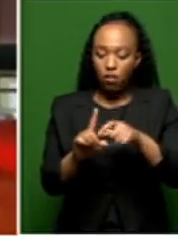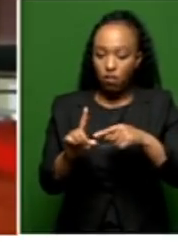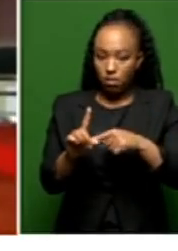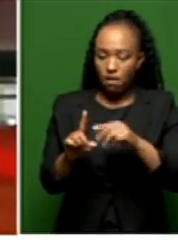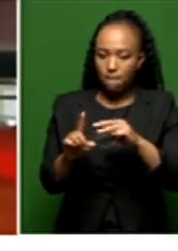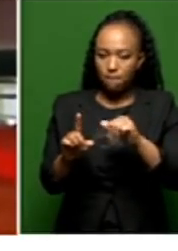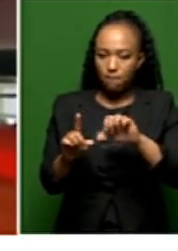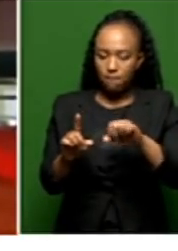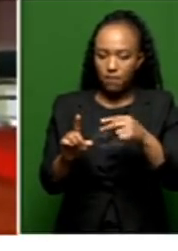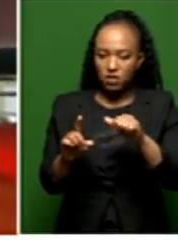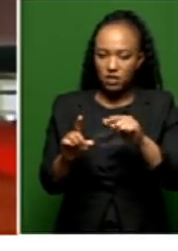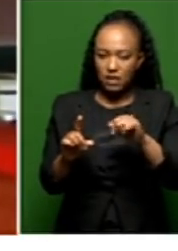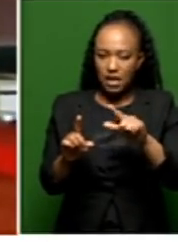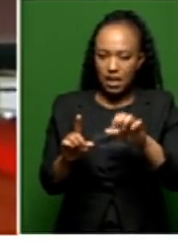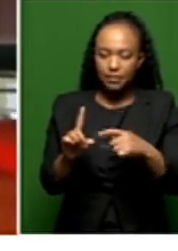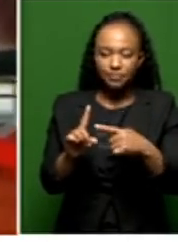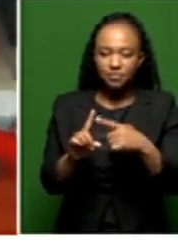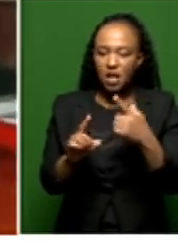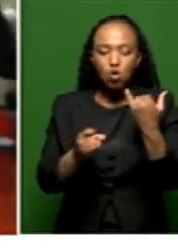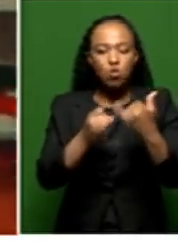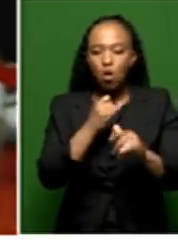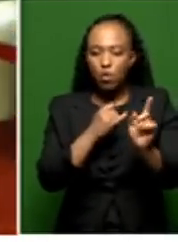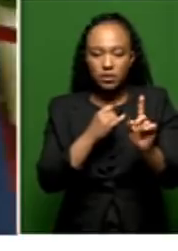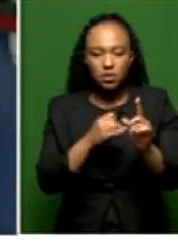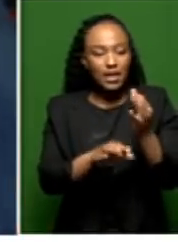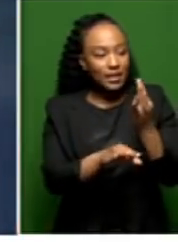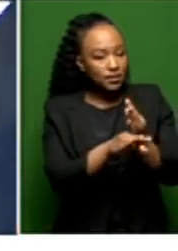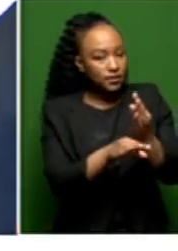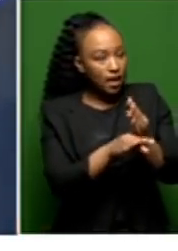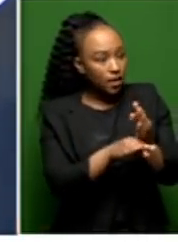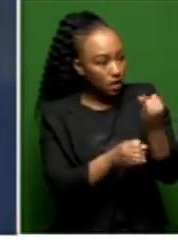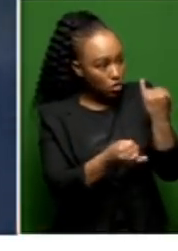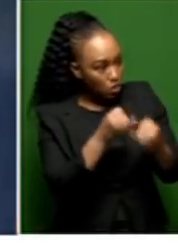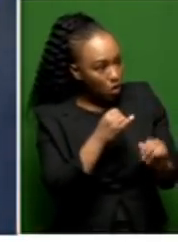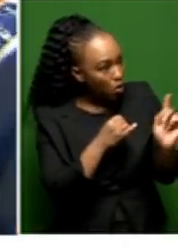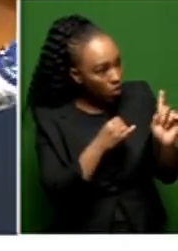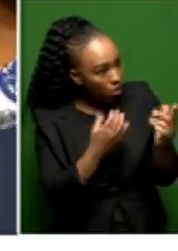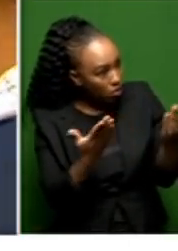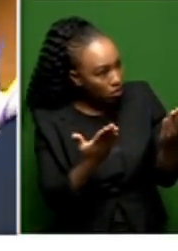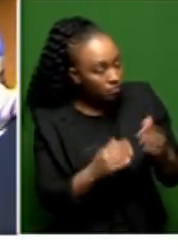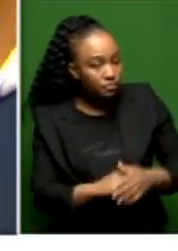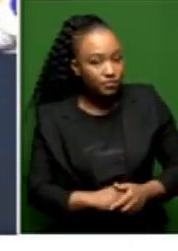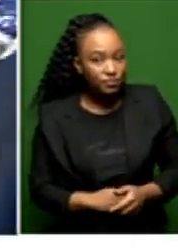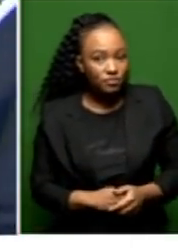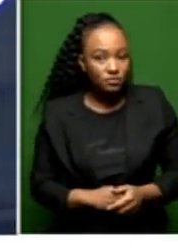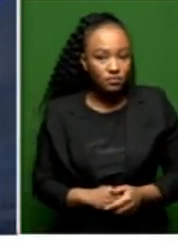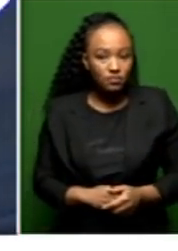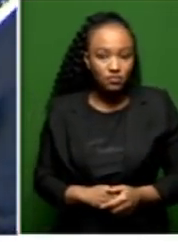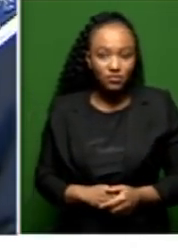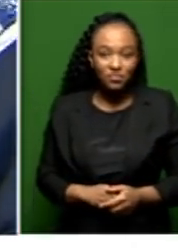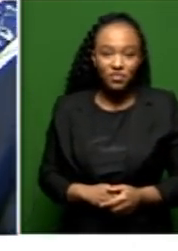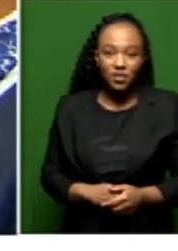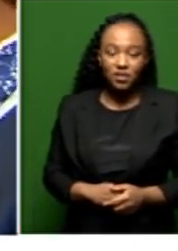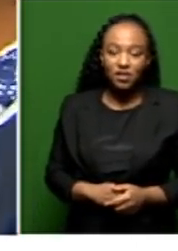about where did they go wrong. Ntate, where did you go wrong? The